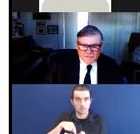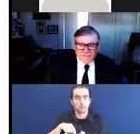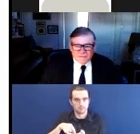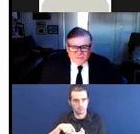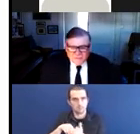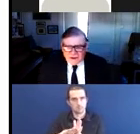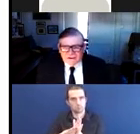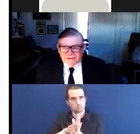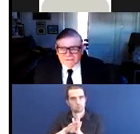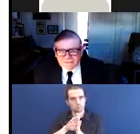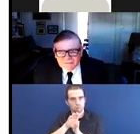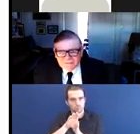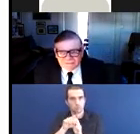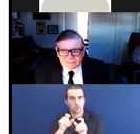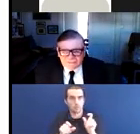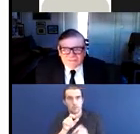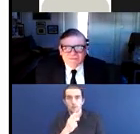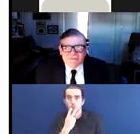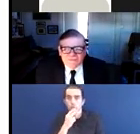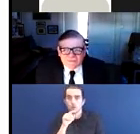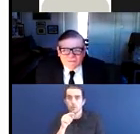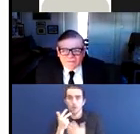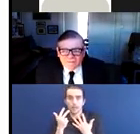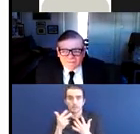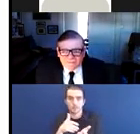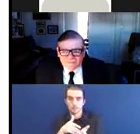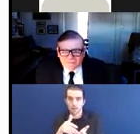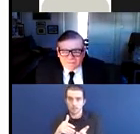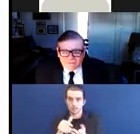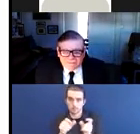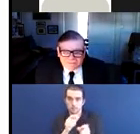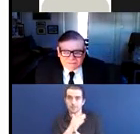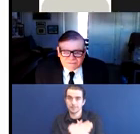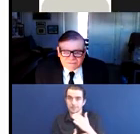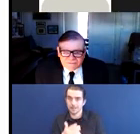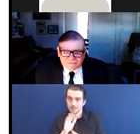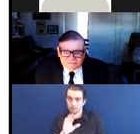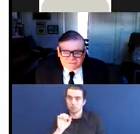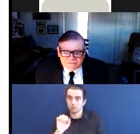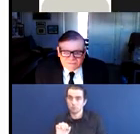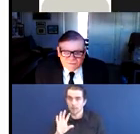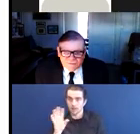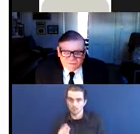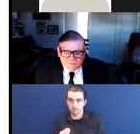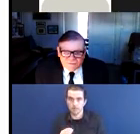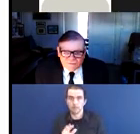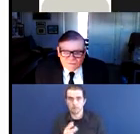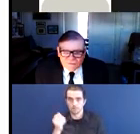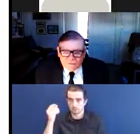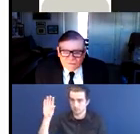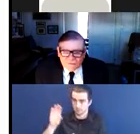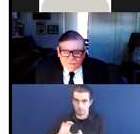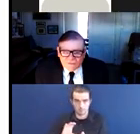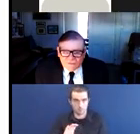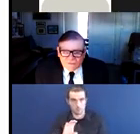this grant, the government of South Africa is taking an important step to building a national social protection floor in line with the